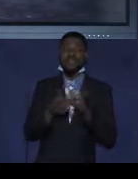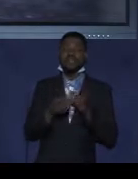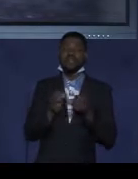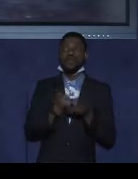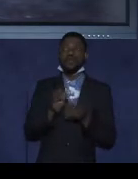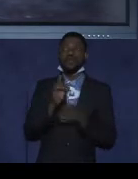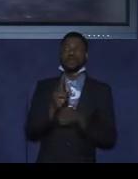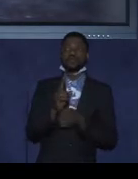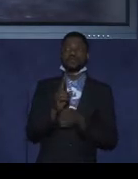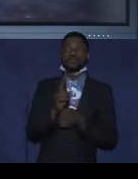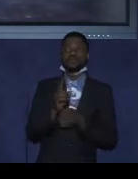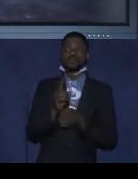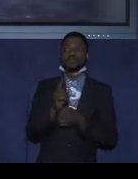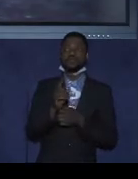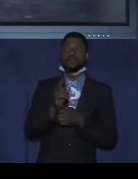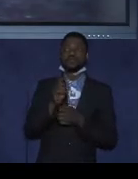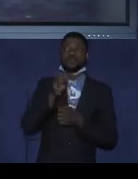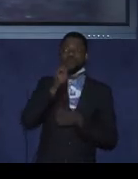One,